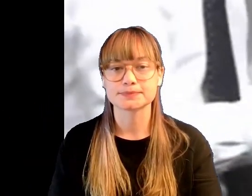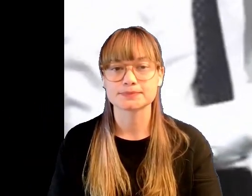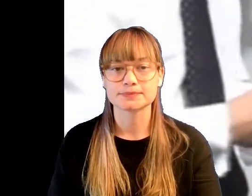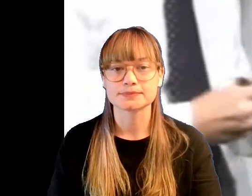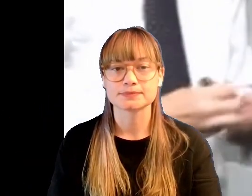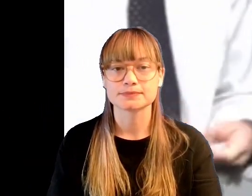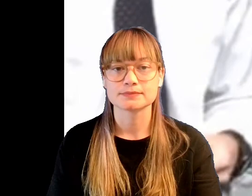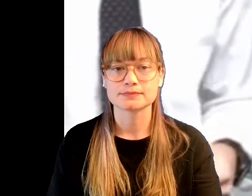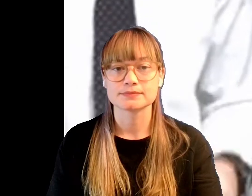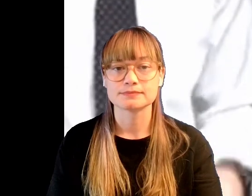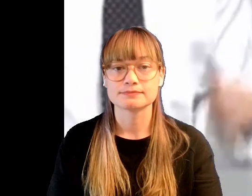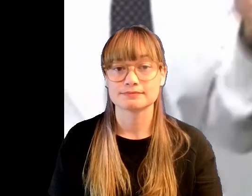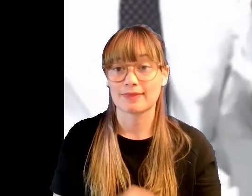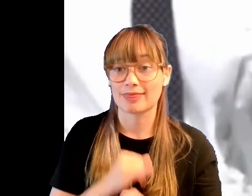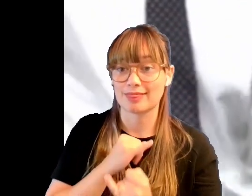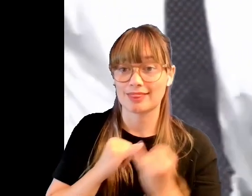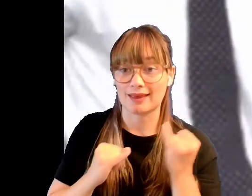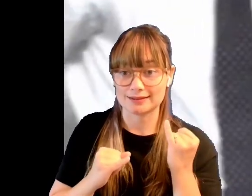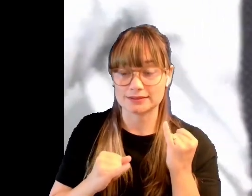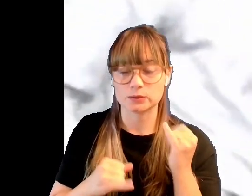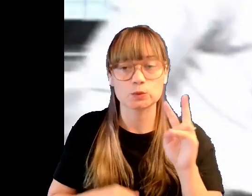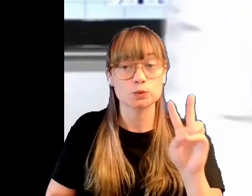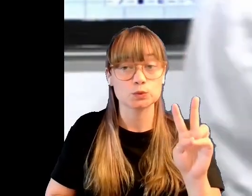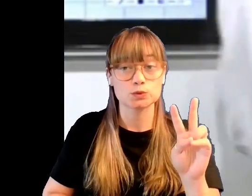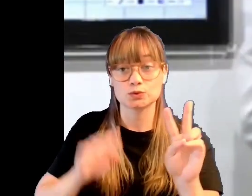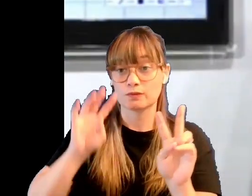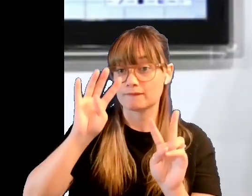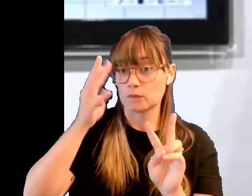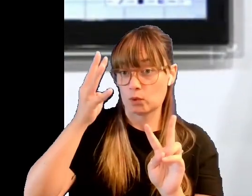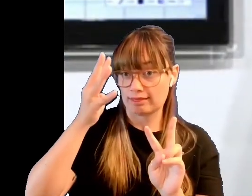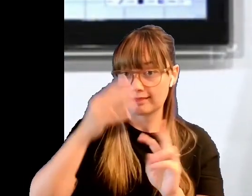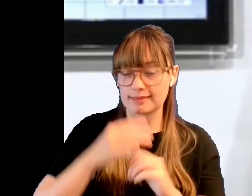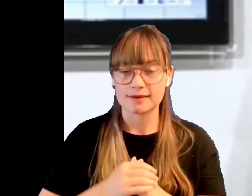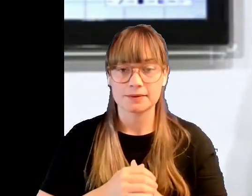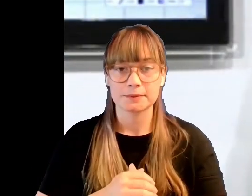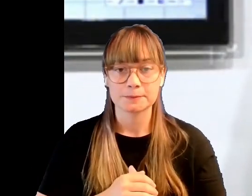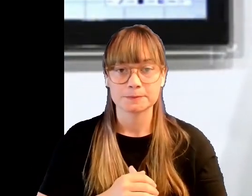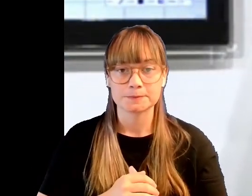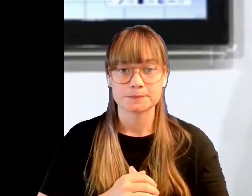And then finally, 2 to the 4th power.